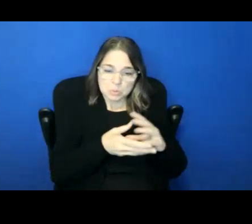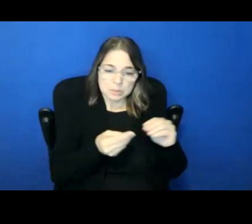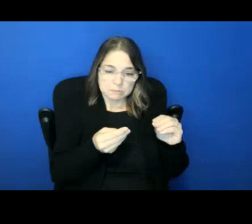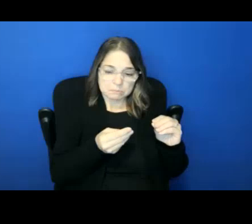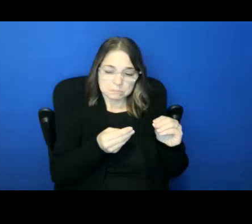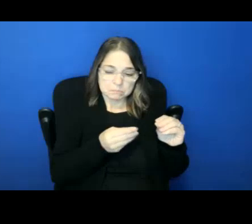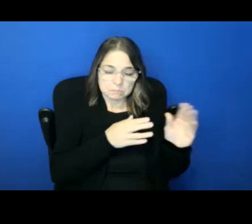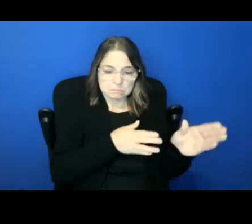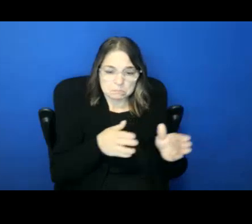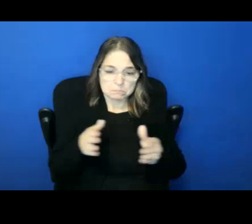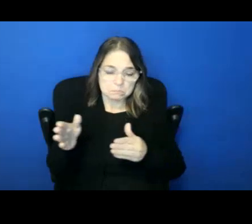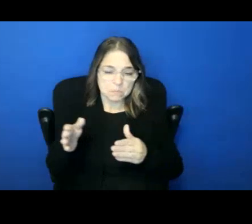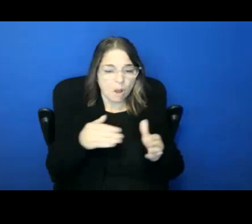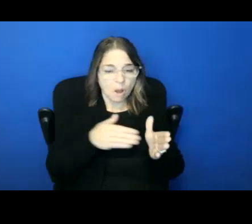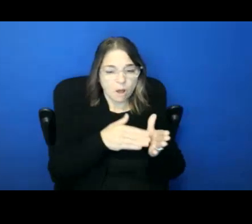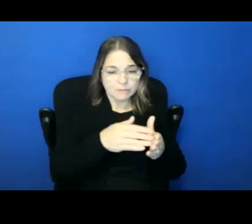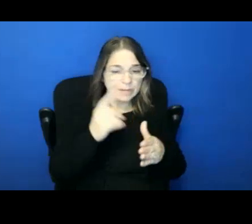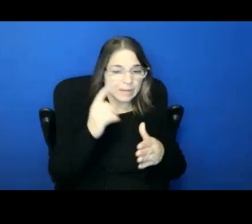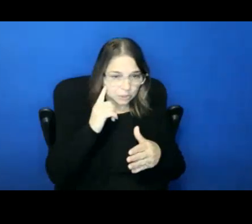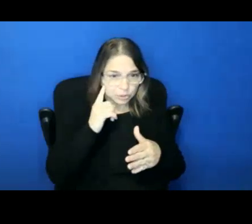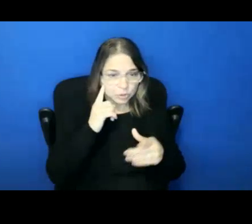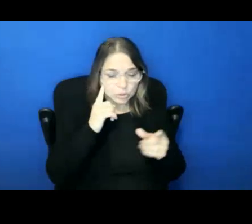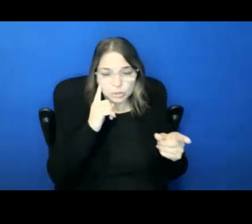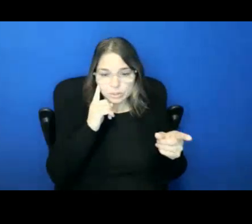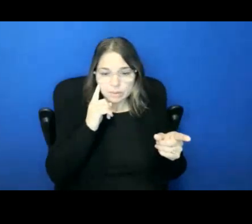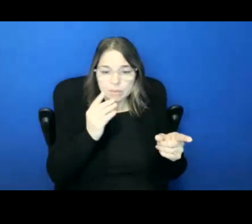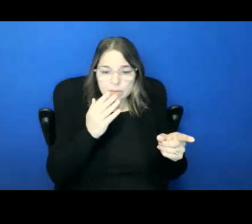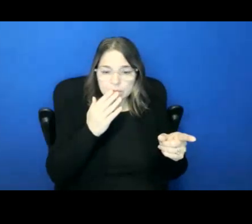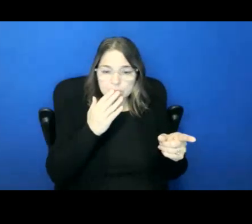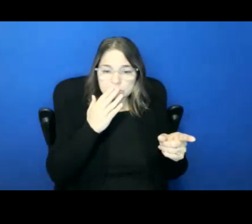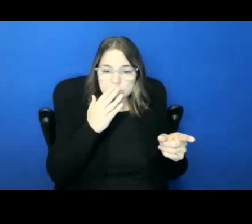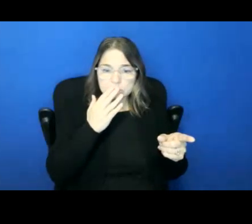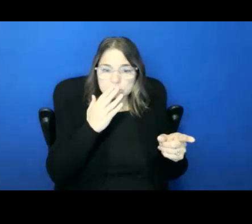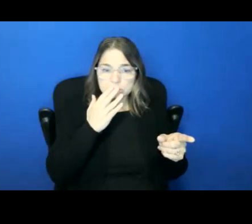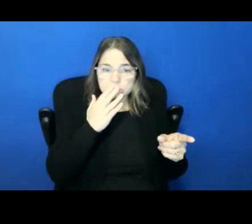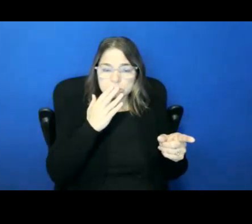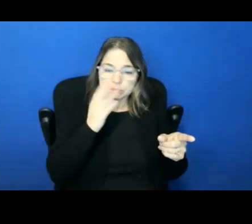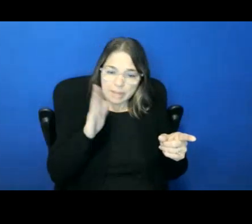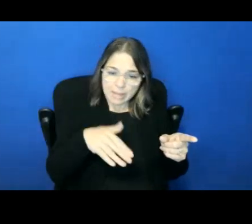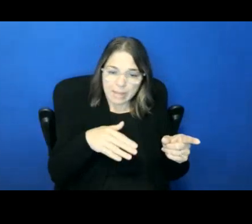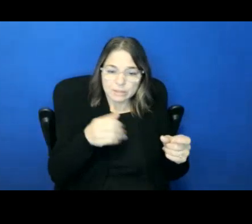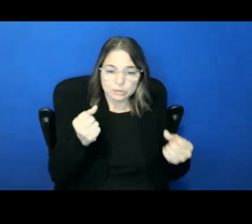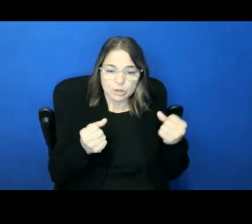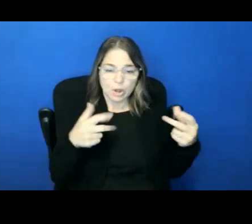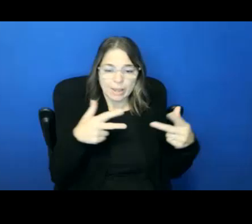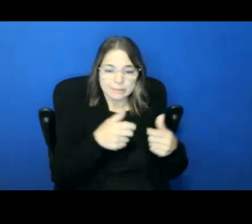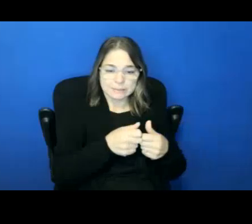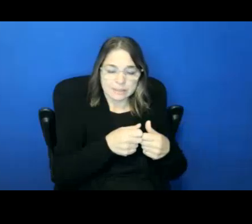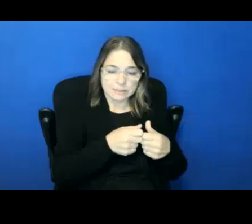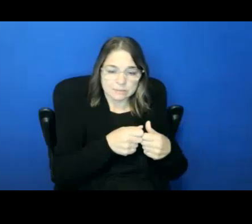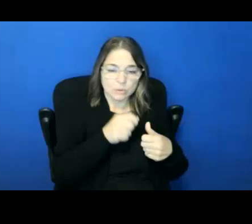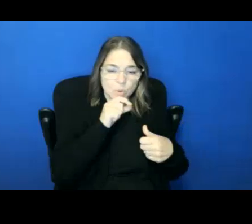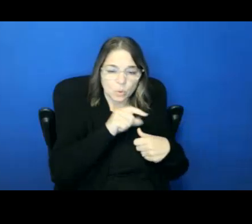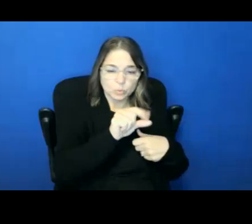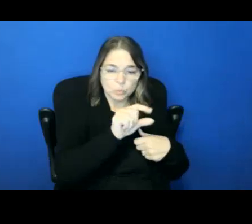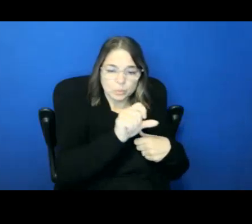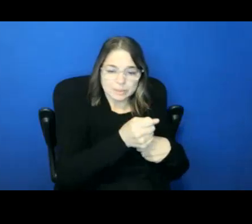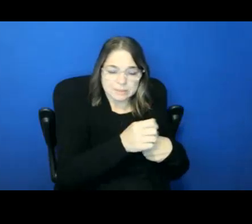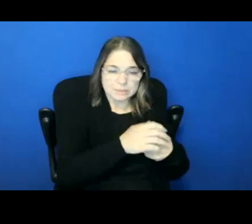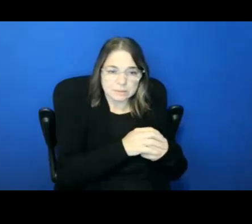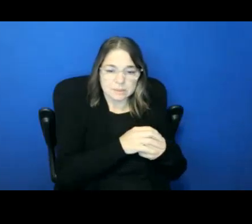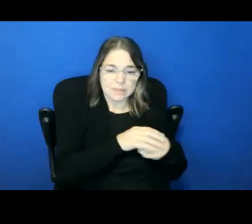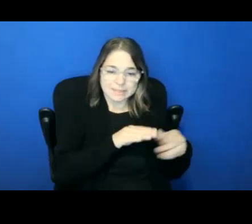story that I guess the story that I often hear, right? I mean, this is somebody who had a really major motor vehicle accident in his 20s,